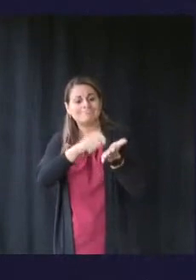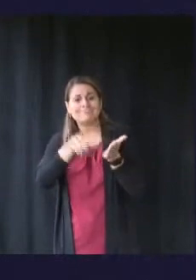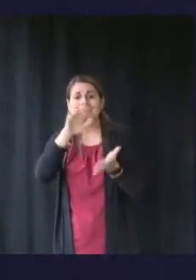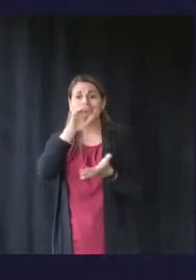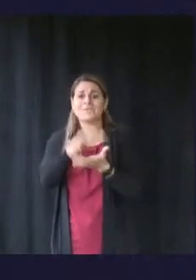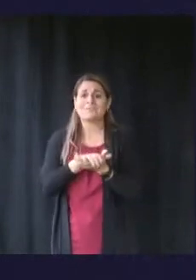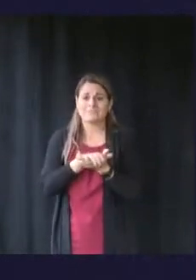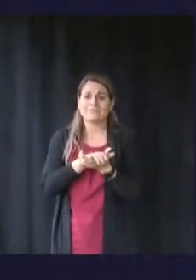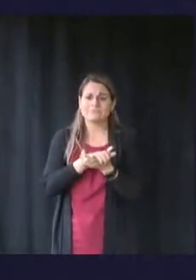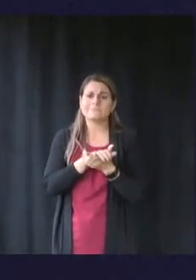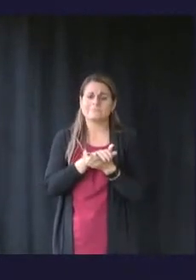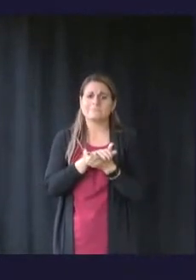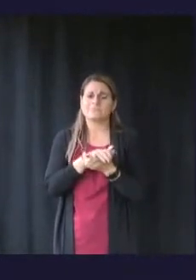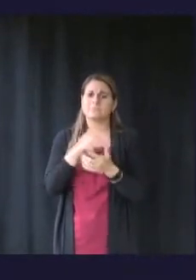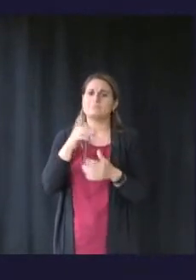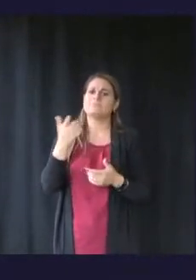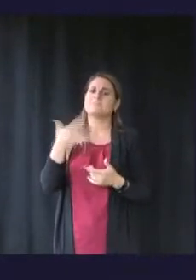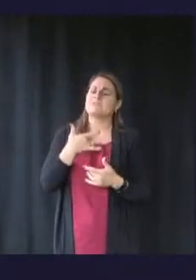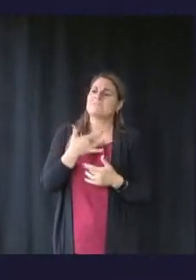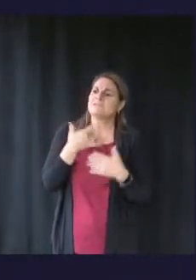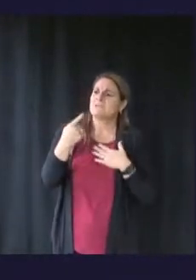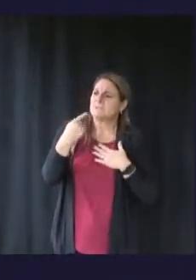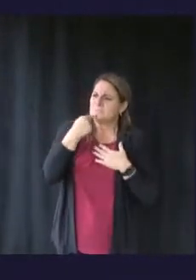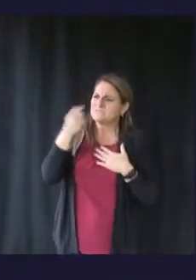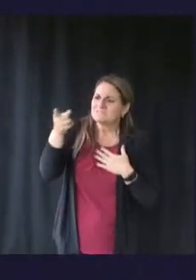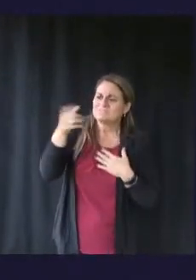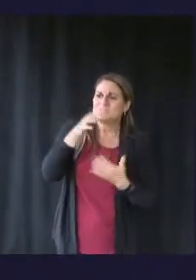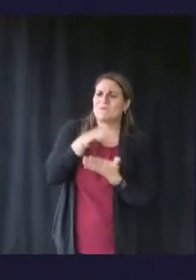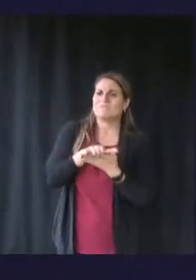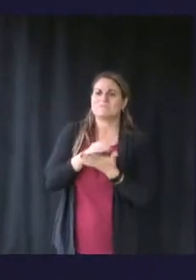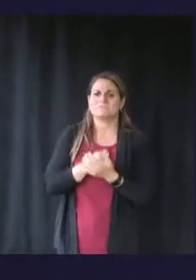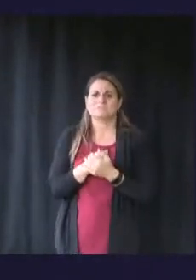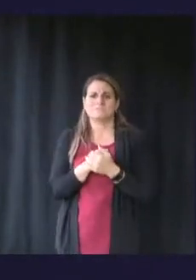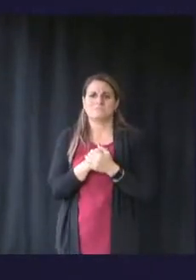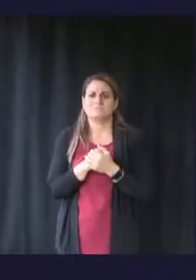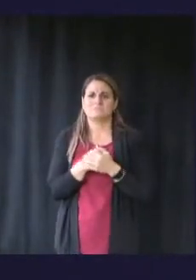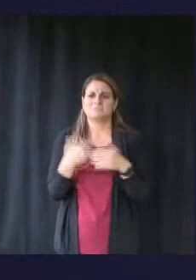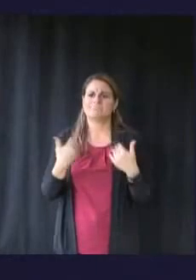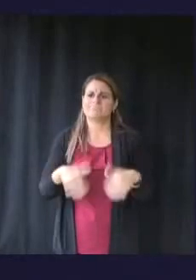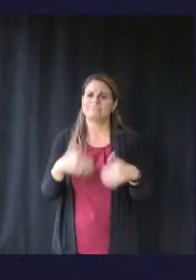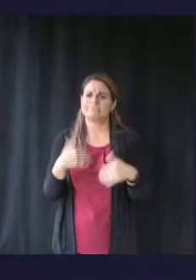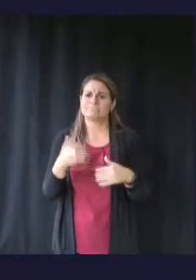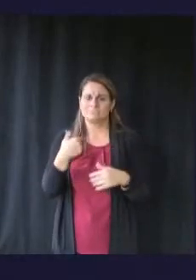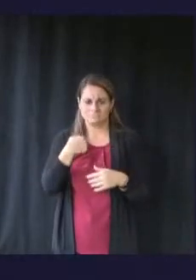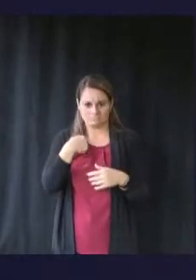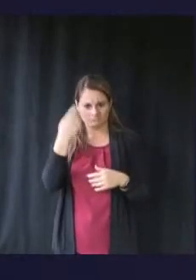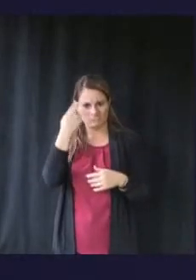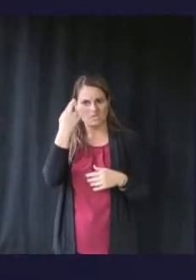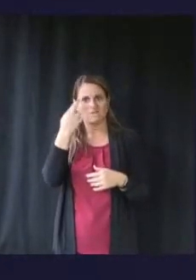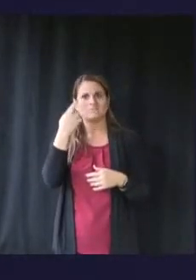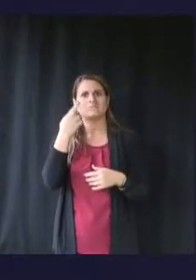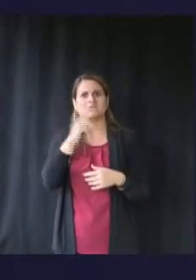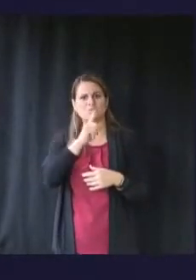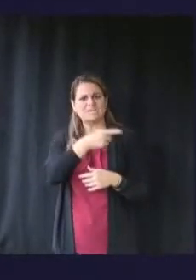but recognizing the momentous weight of history that rested on his shoulders.